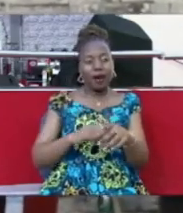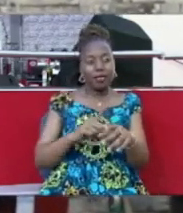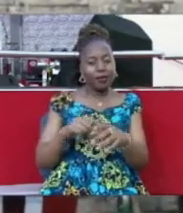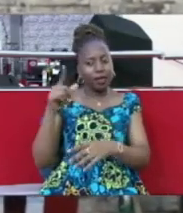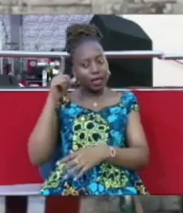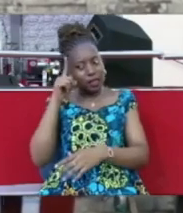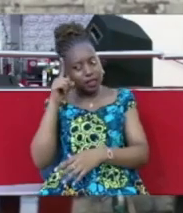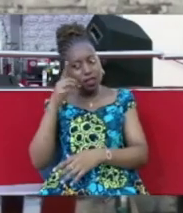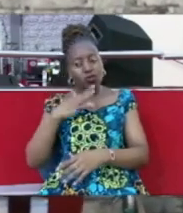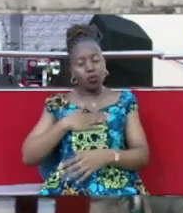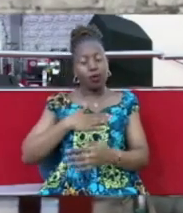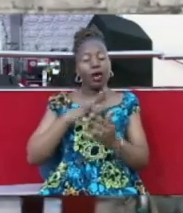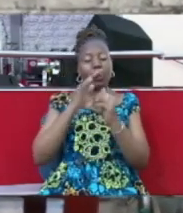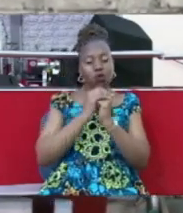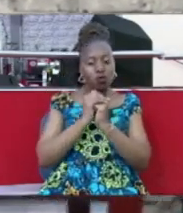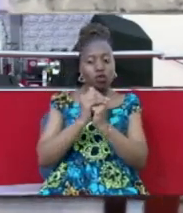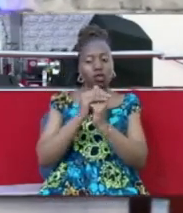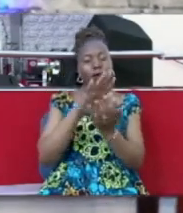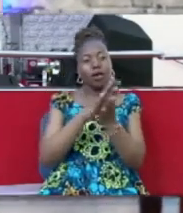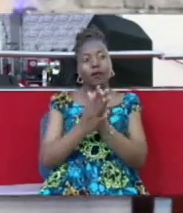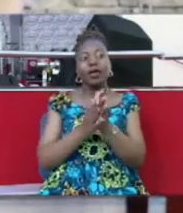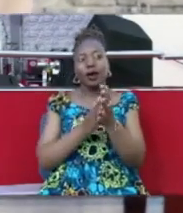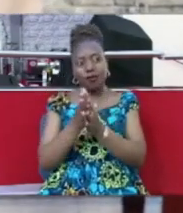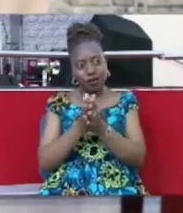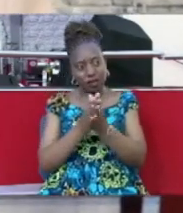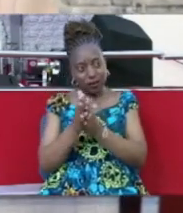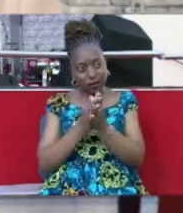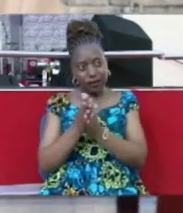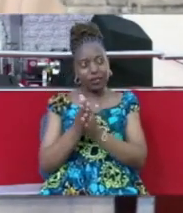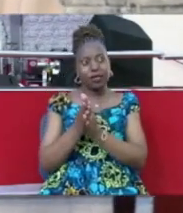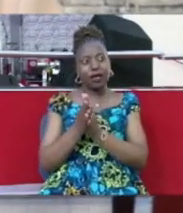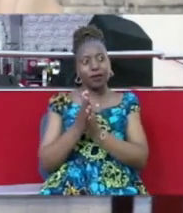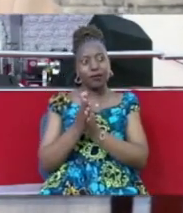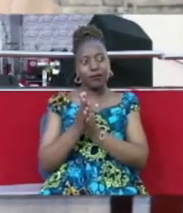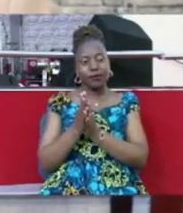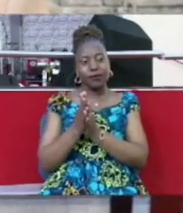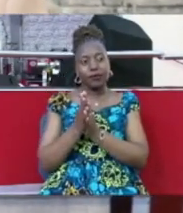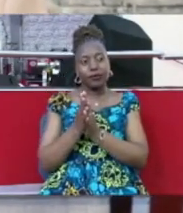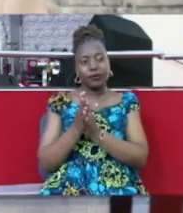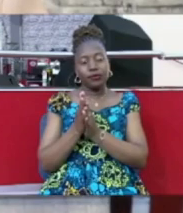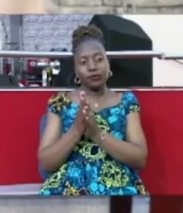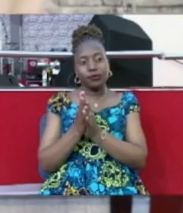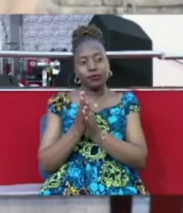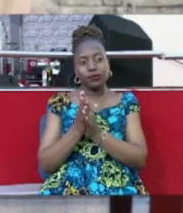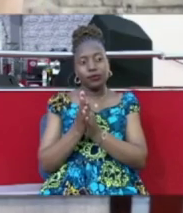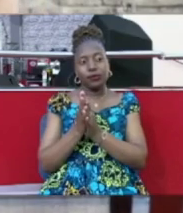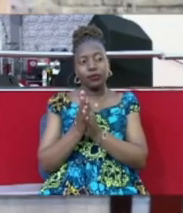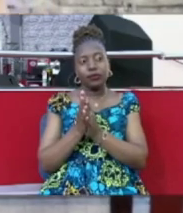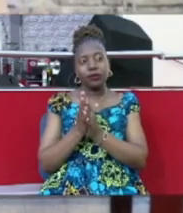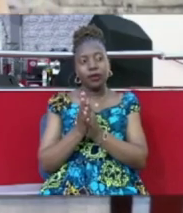they'll be infected with worship. Jinsi na abudu na kusifu, pia wao wanatiwa moyo ya kufanya vile vile. It is